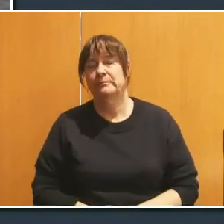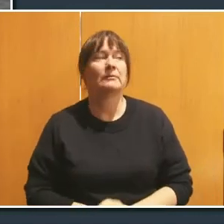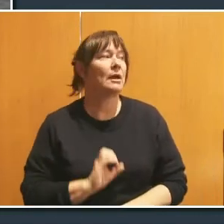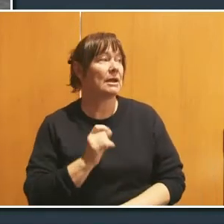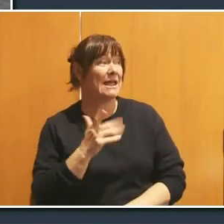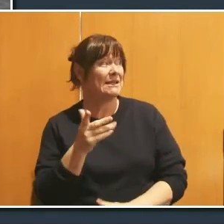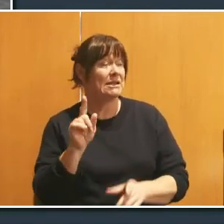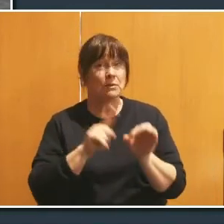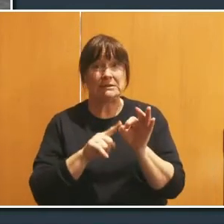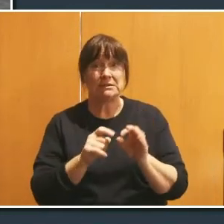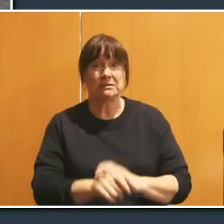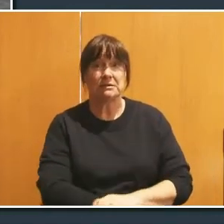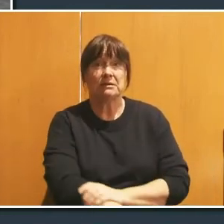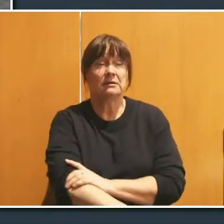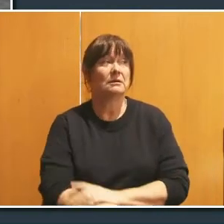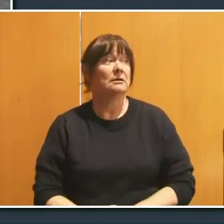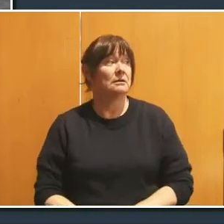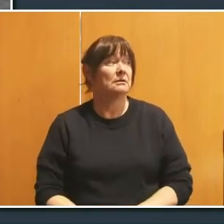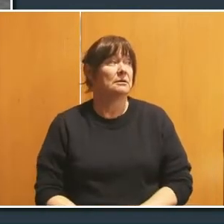councillors.